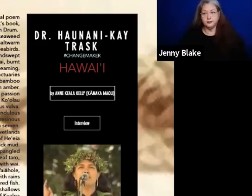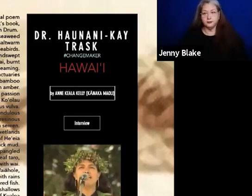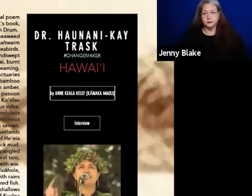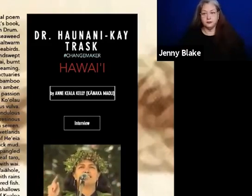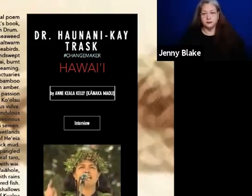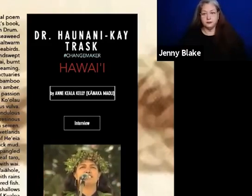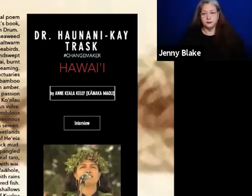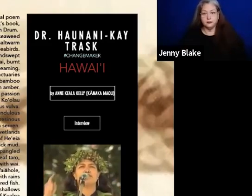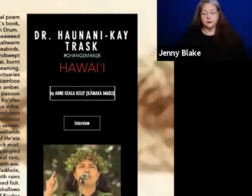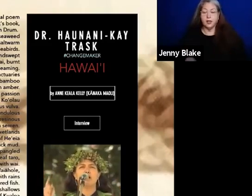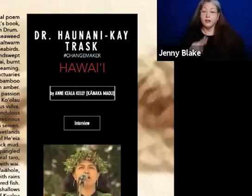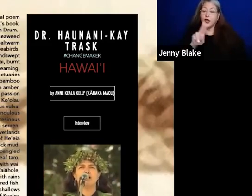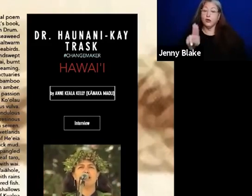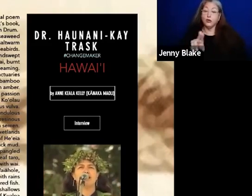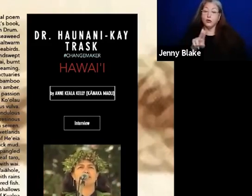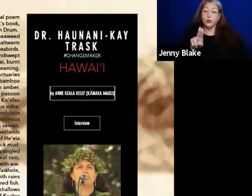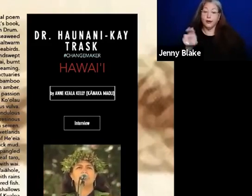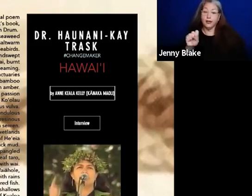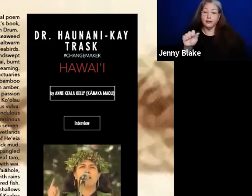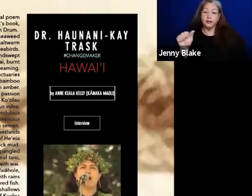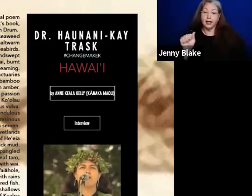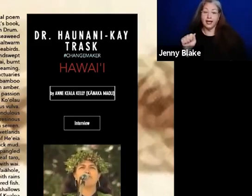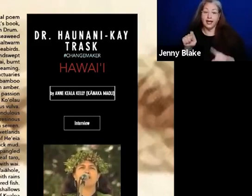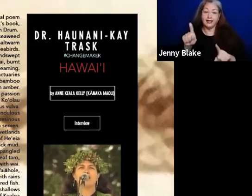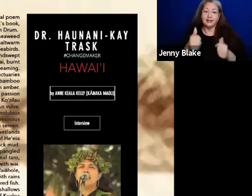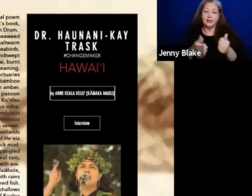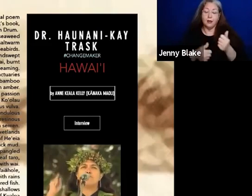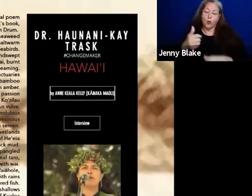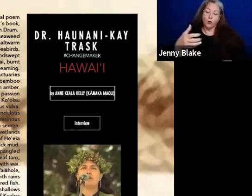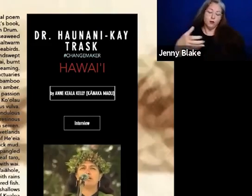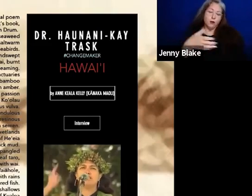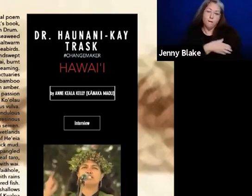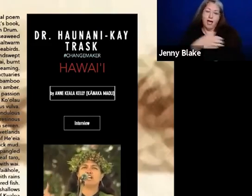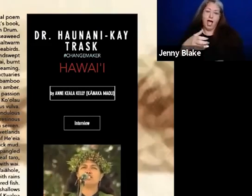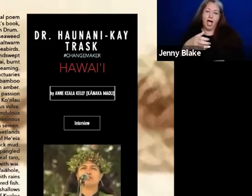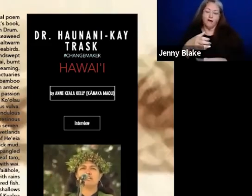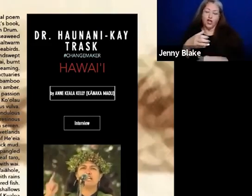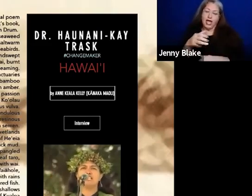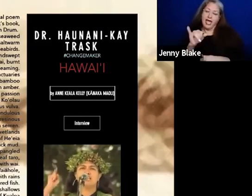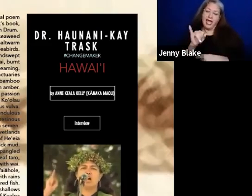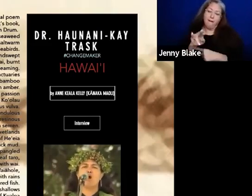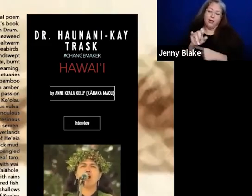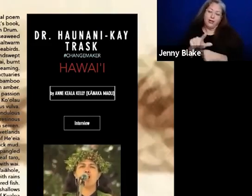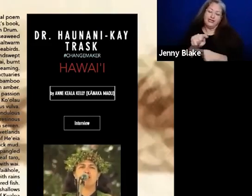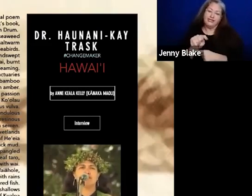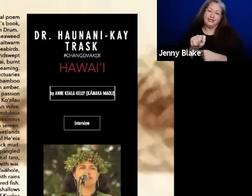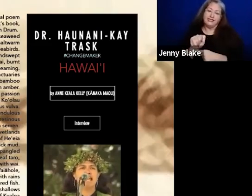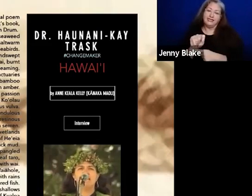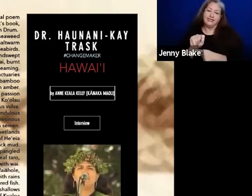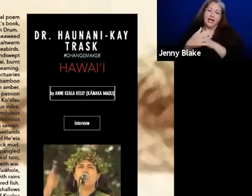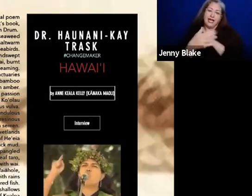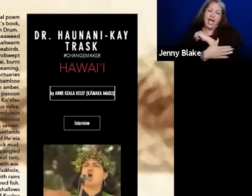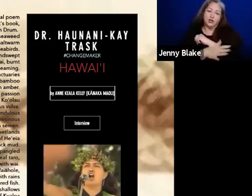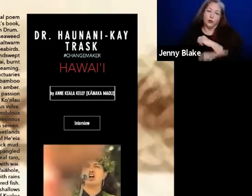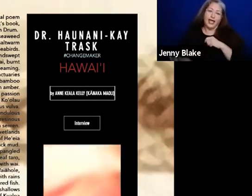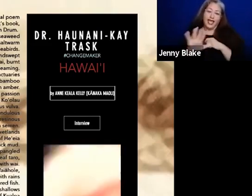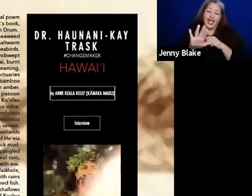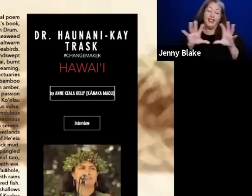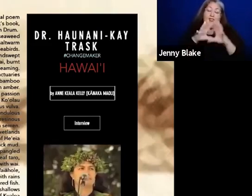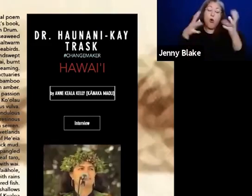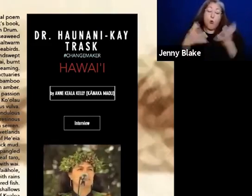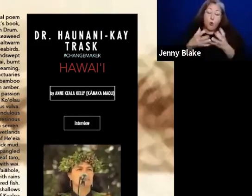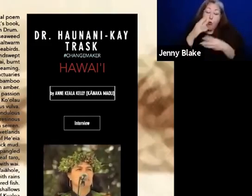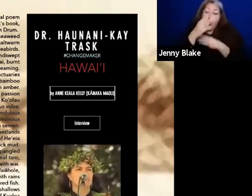The United States of America is the most powerful imperialist country in the world. In the